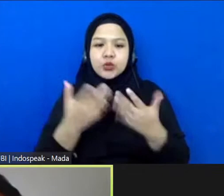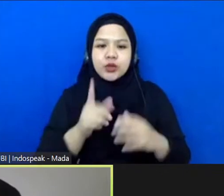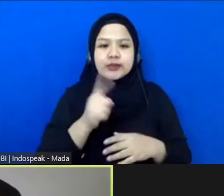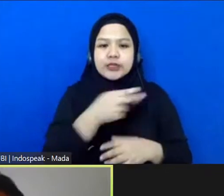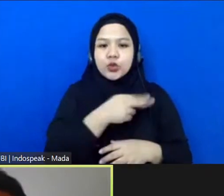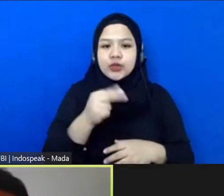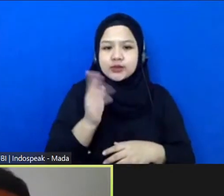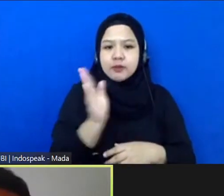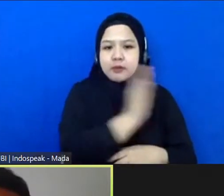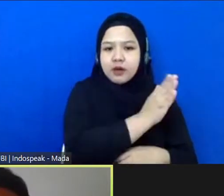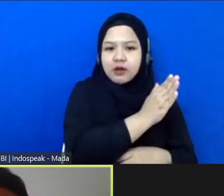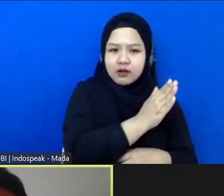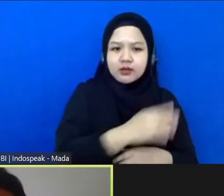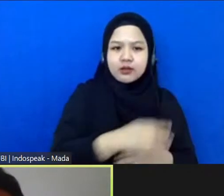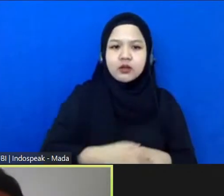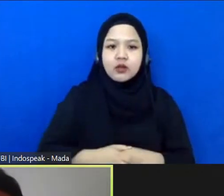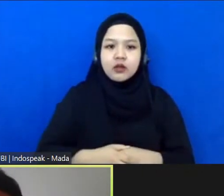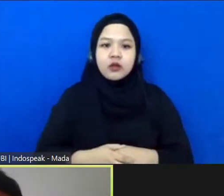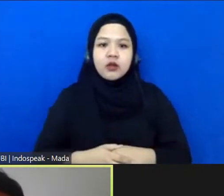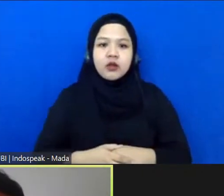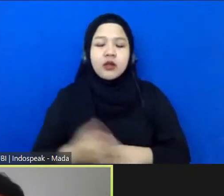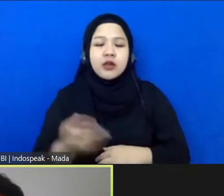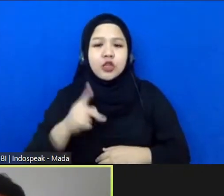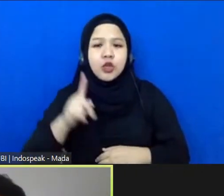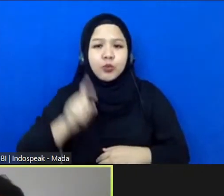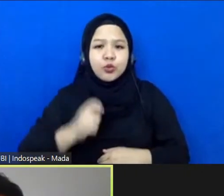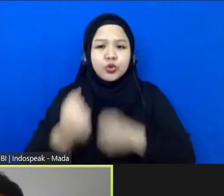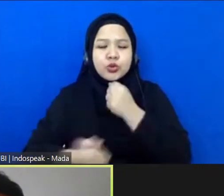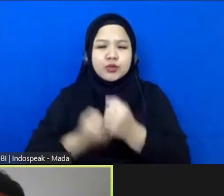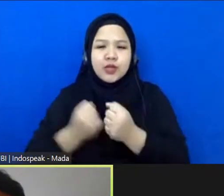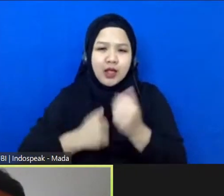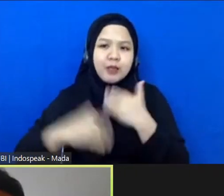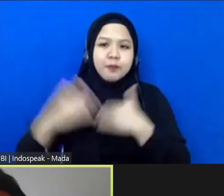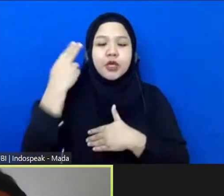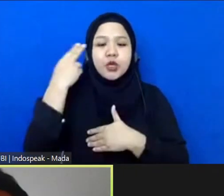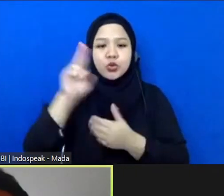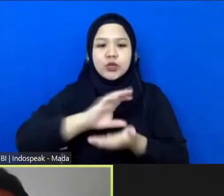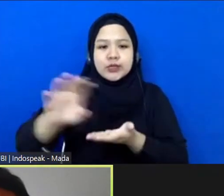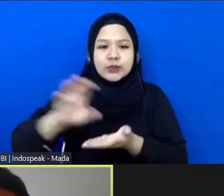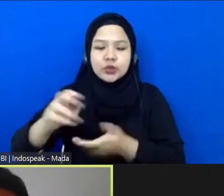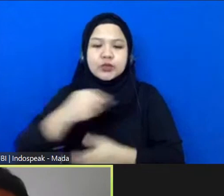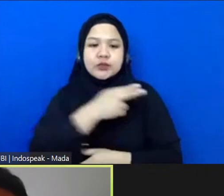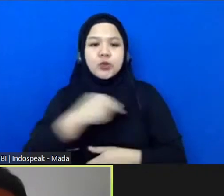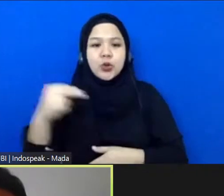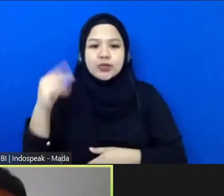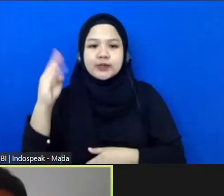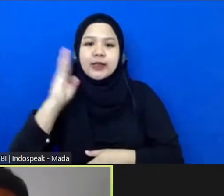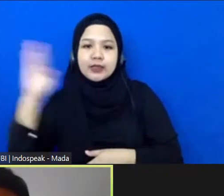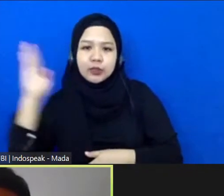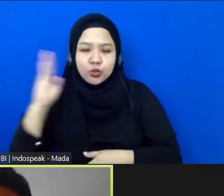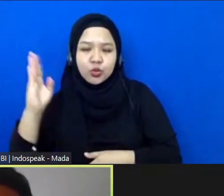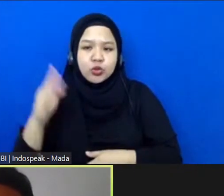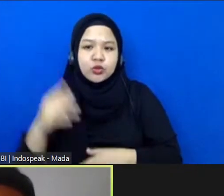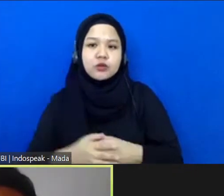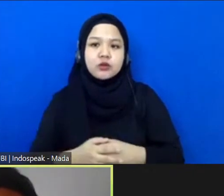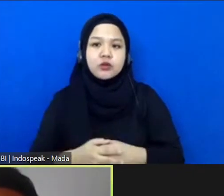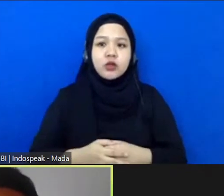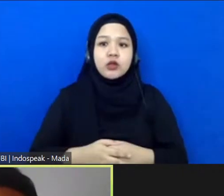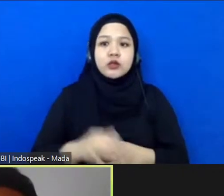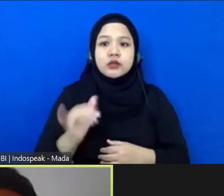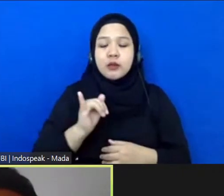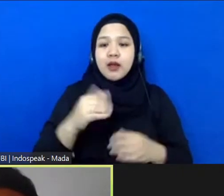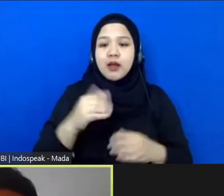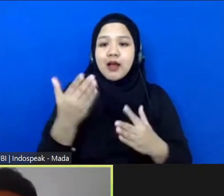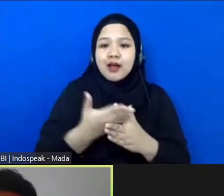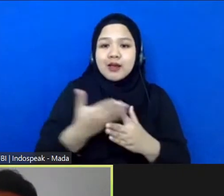and also health resource in general. So having the same access to health financing will not